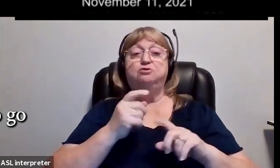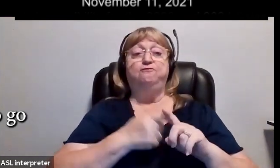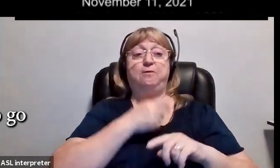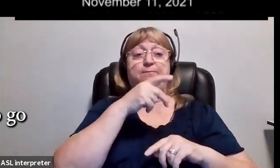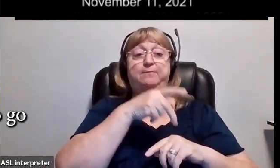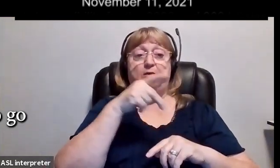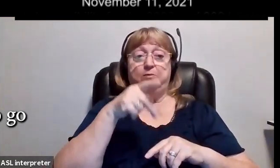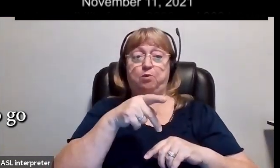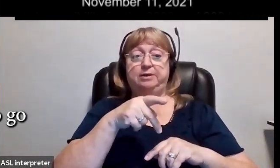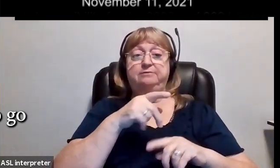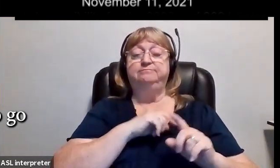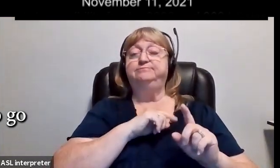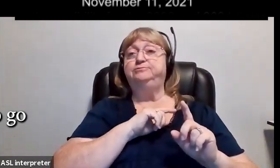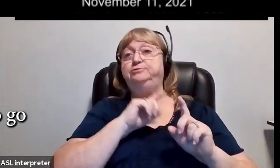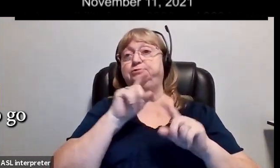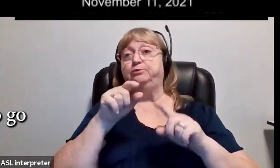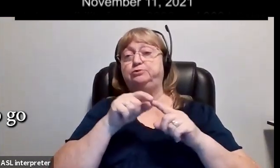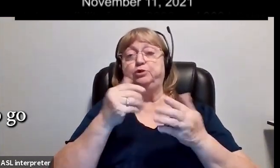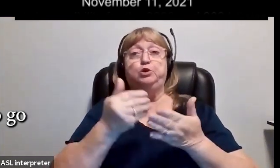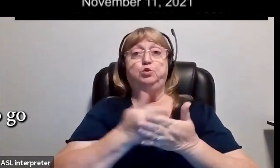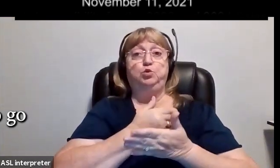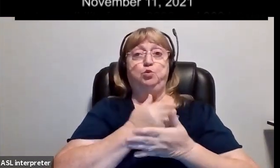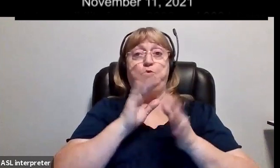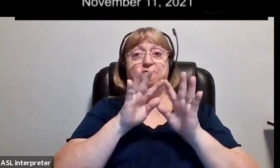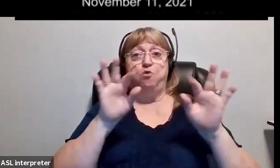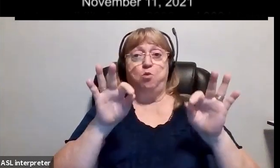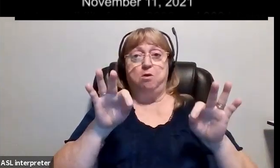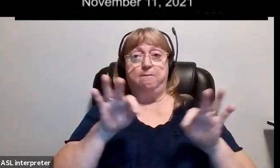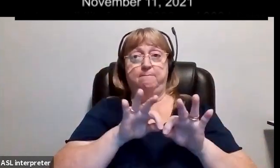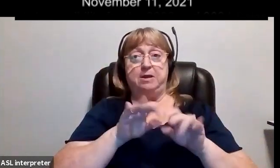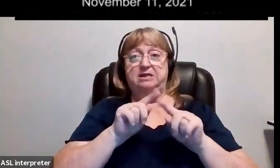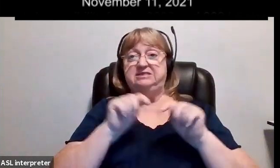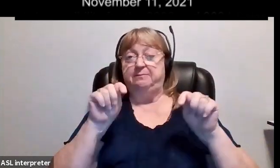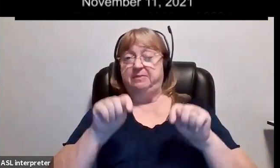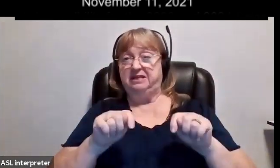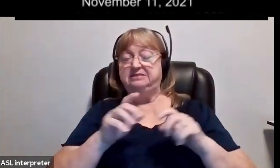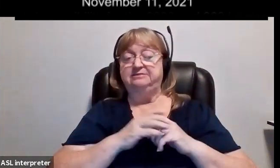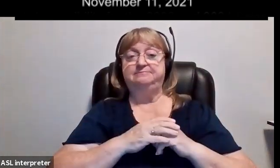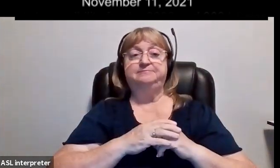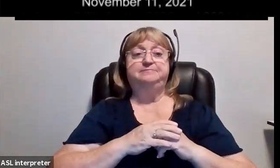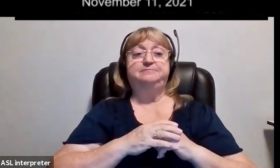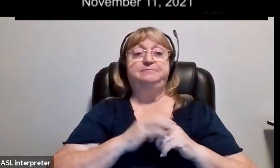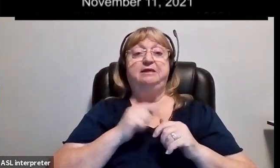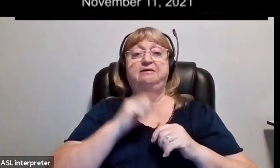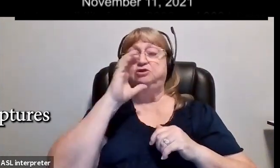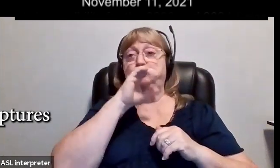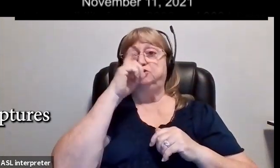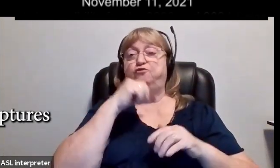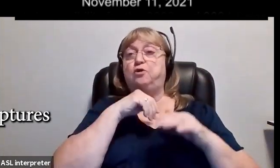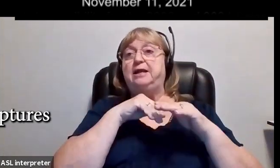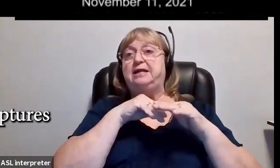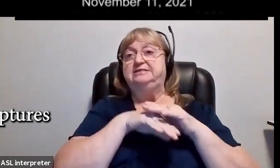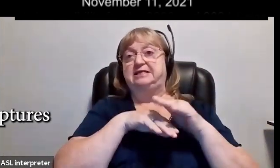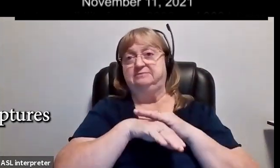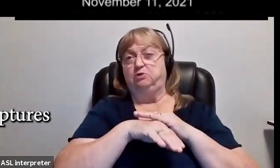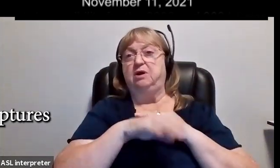PowerPoint, you're going to go to the new form template. And search for accessible. Now I'm going to have some